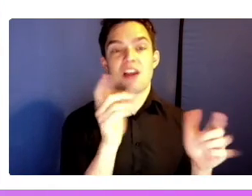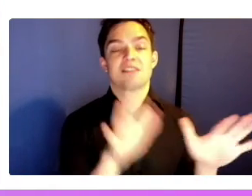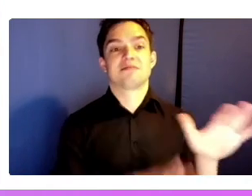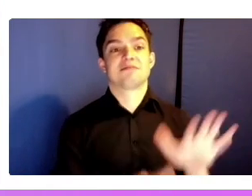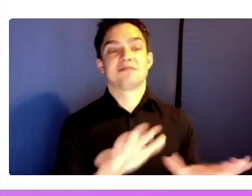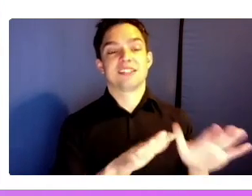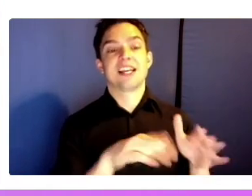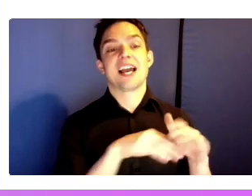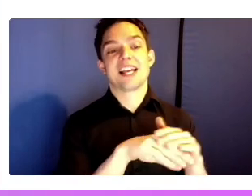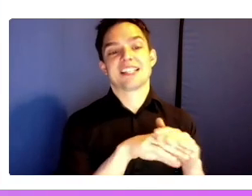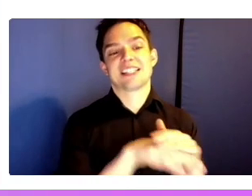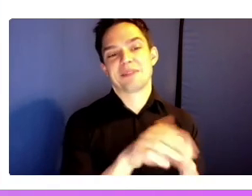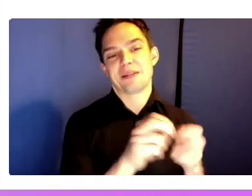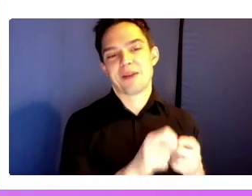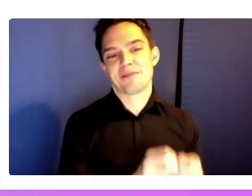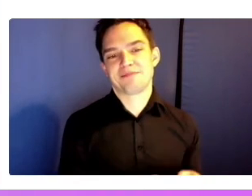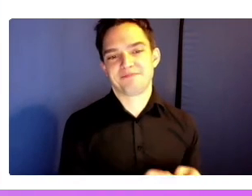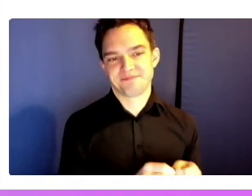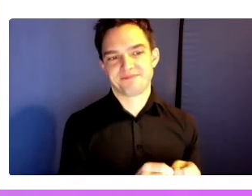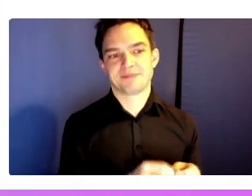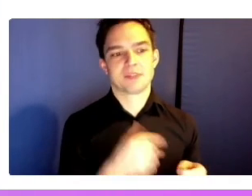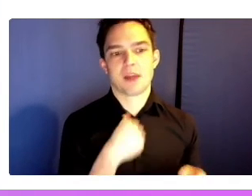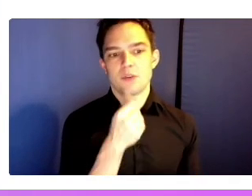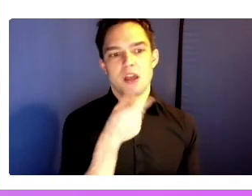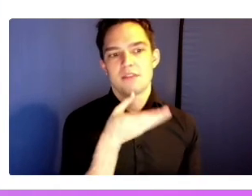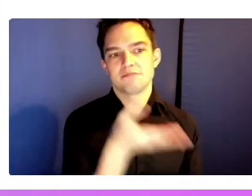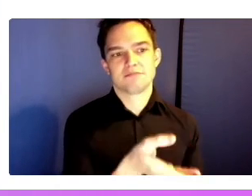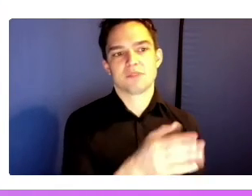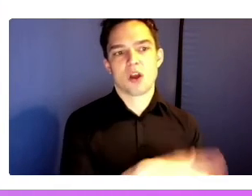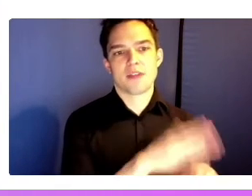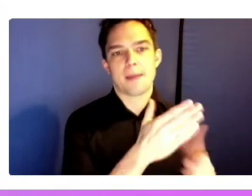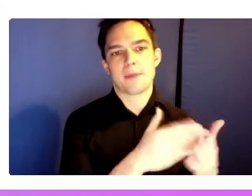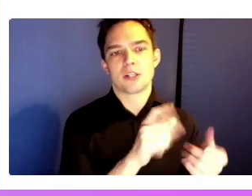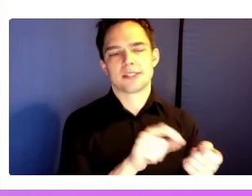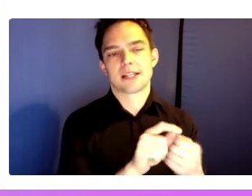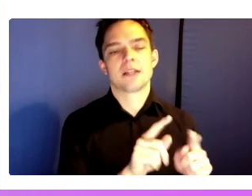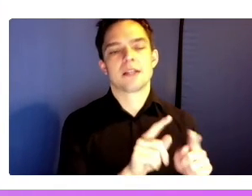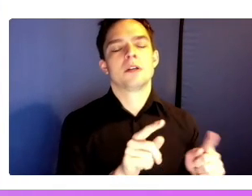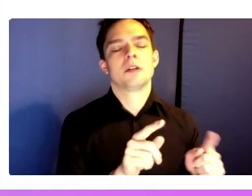had accessibility problems. I was not on that piece exactly. So,